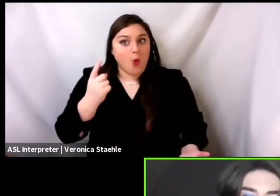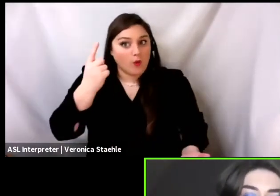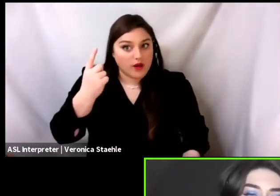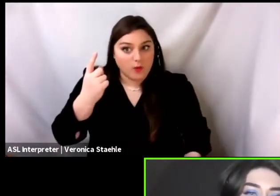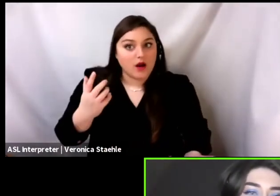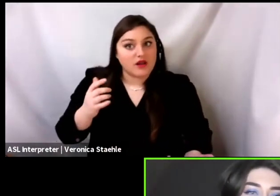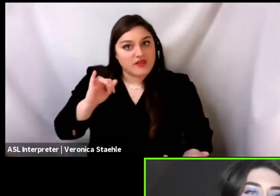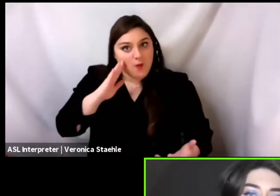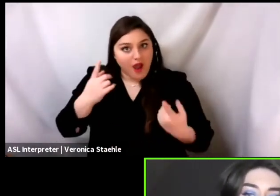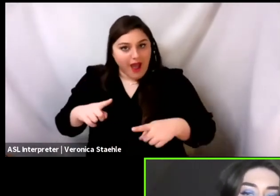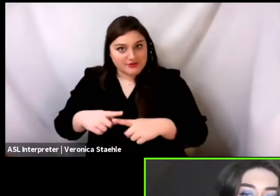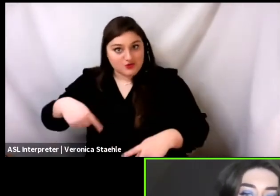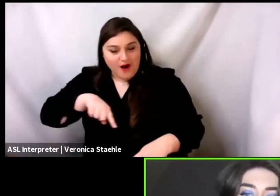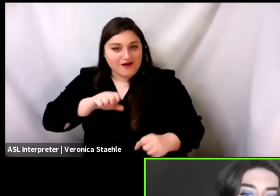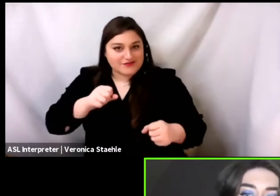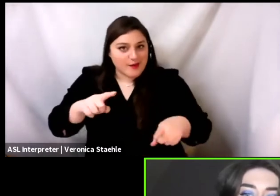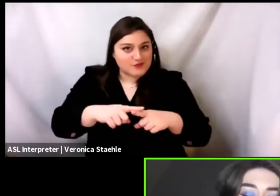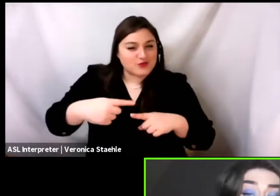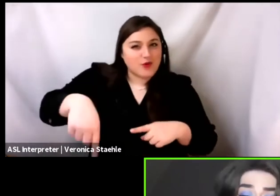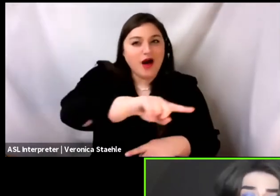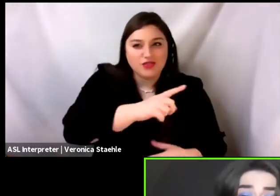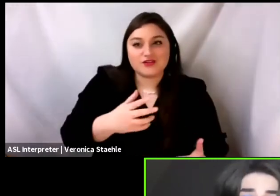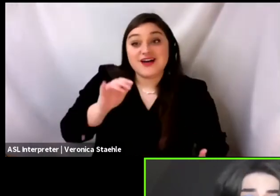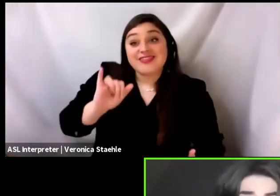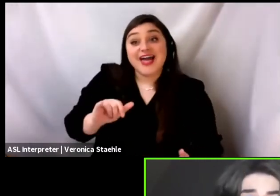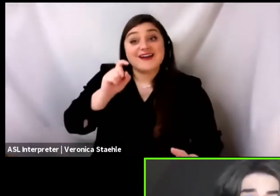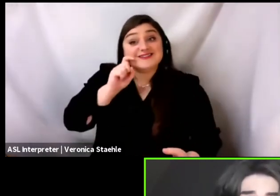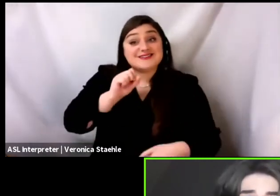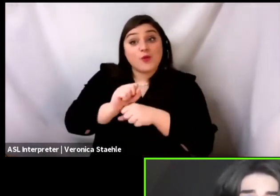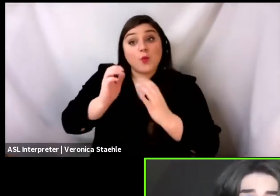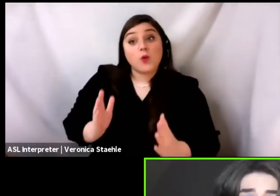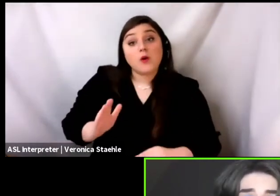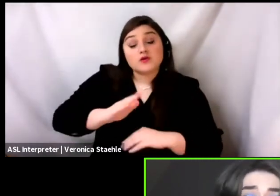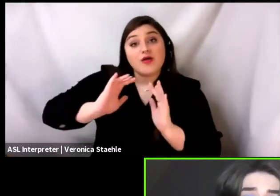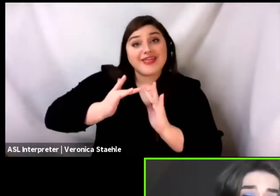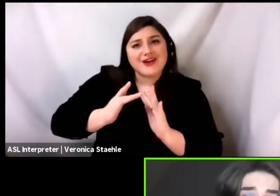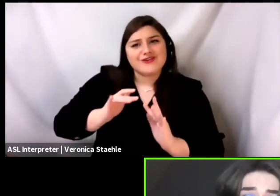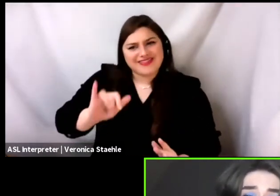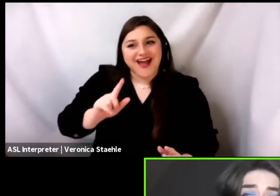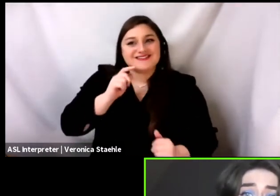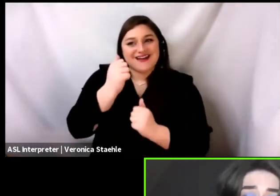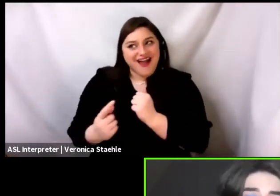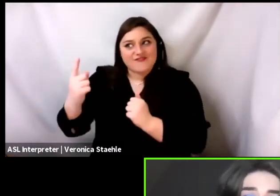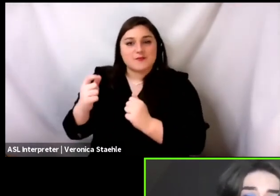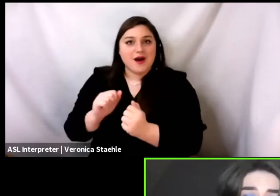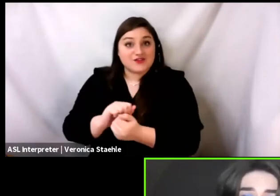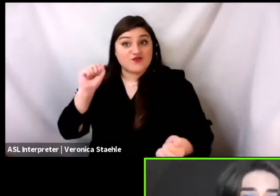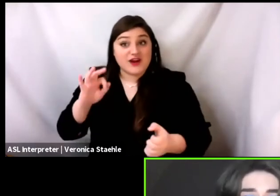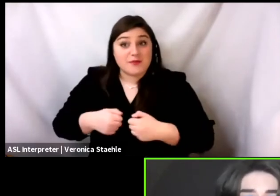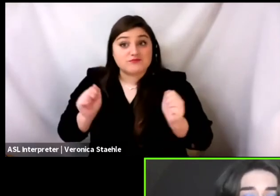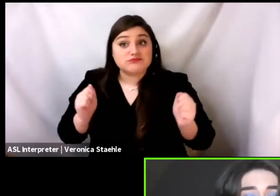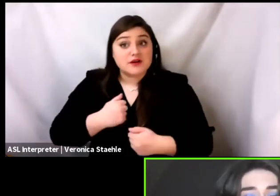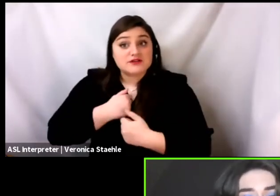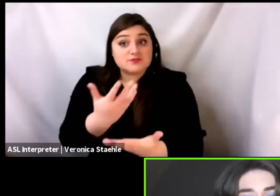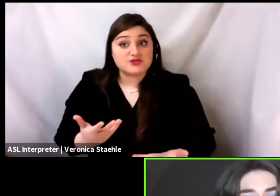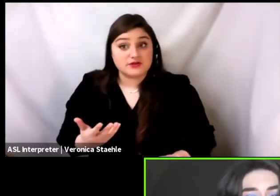the internet as an issue of freedom of expression for everybody, you know, starting with sex workers. It benefits